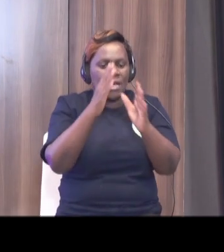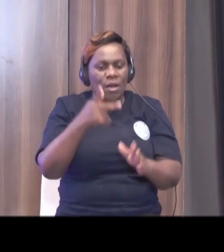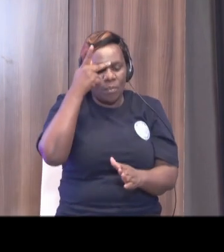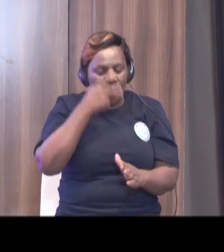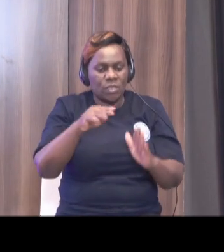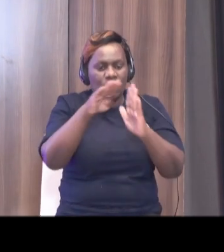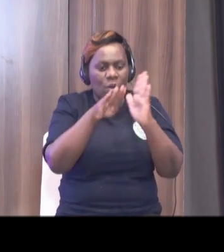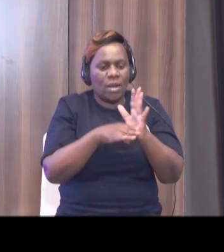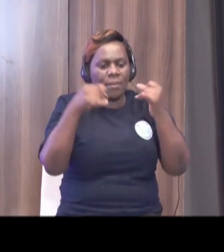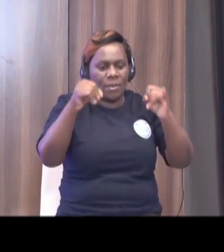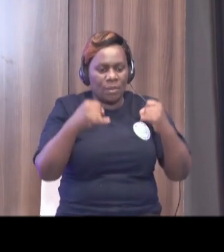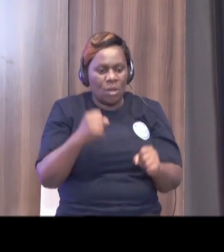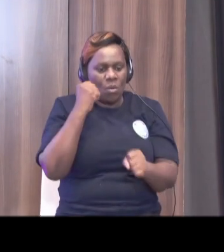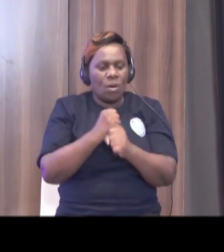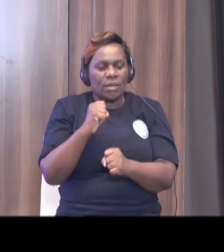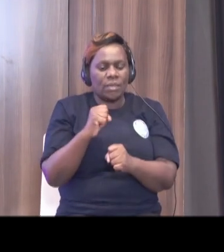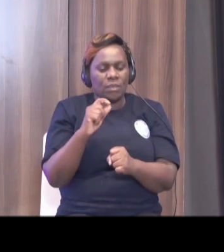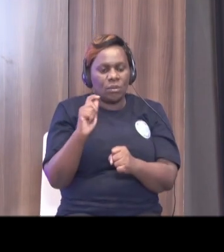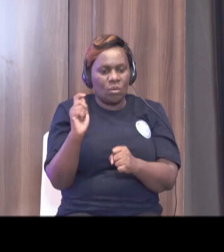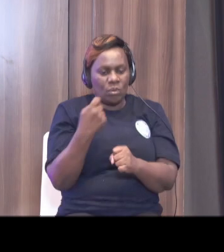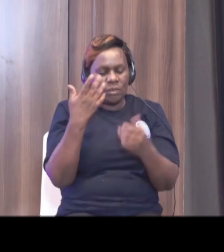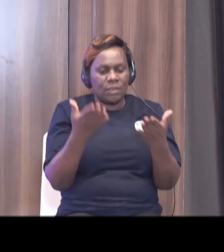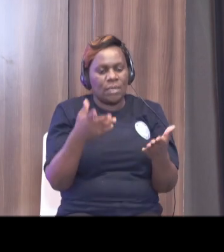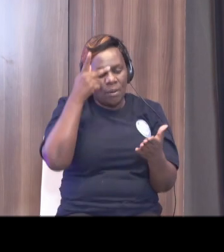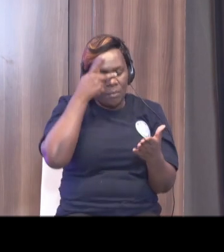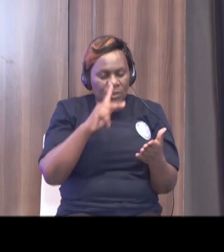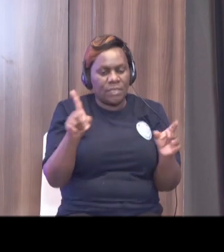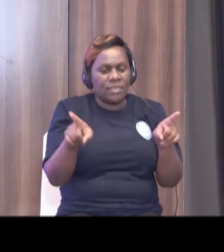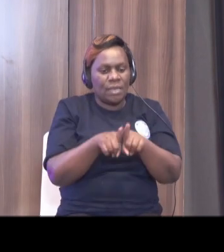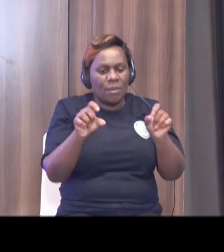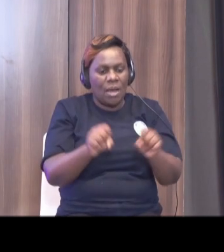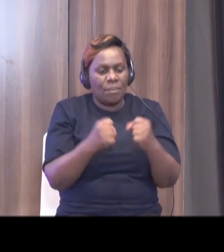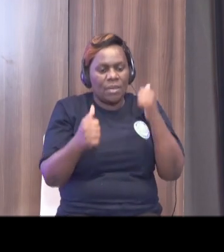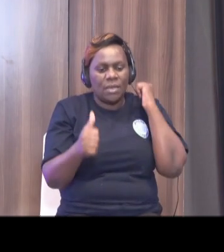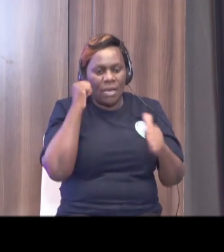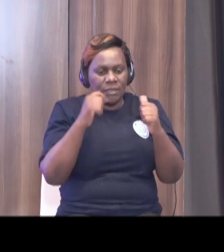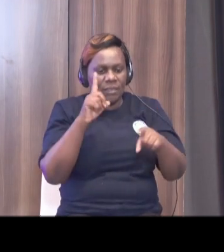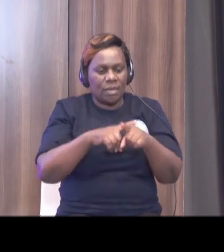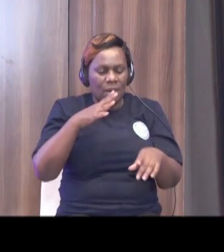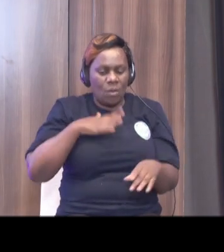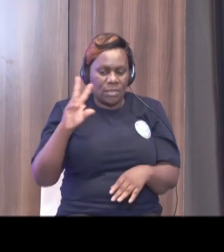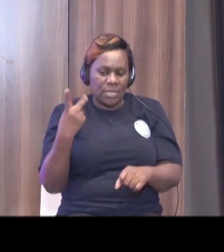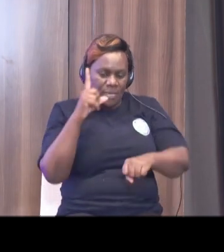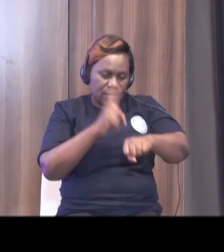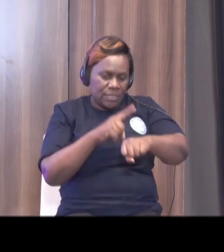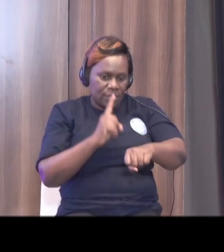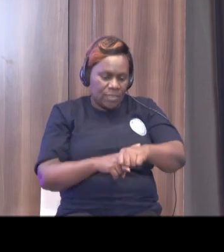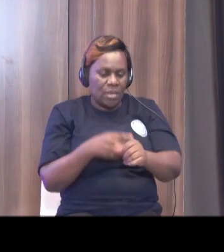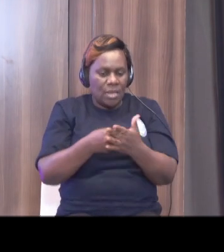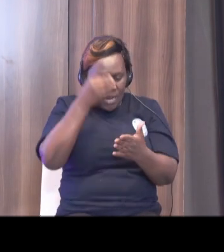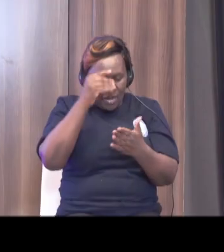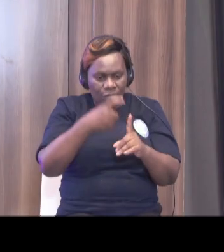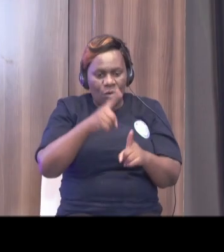program implementation is working and can inform potential updates to the policy, like happened in Argentina during our second season, and learn from each